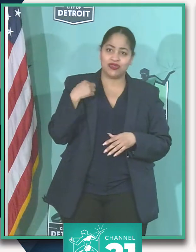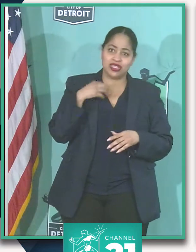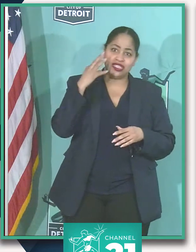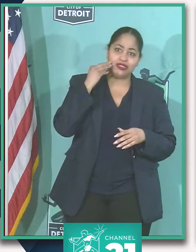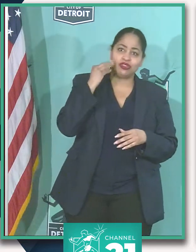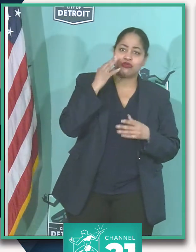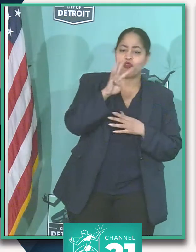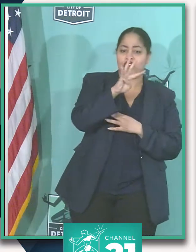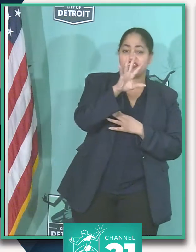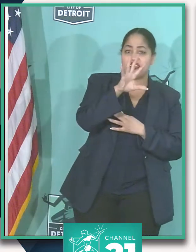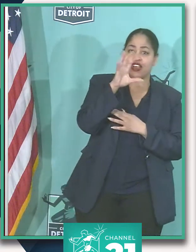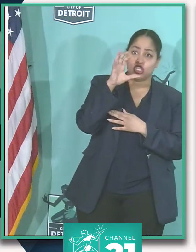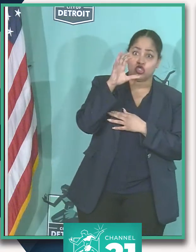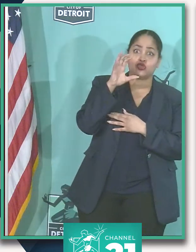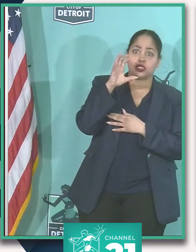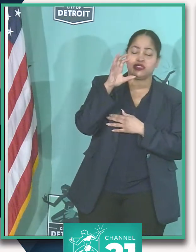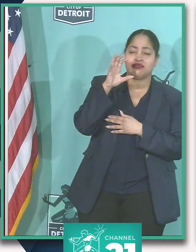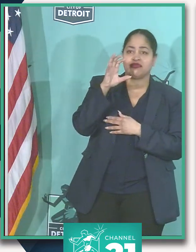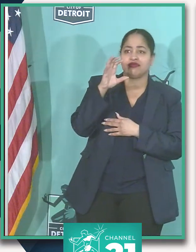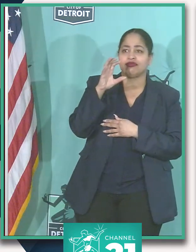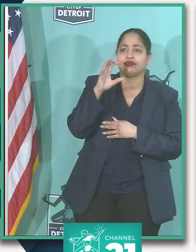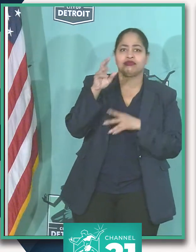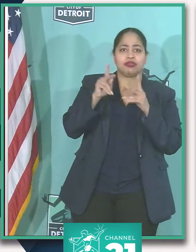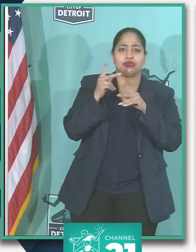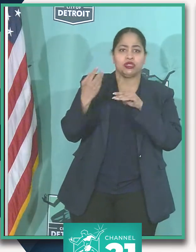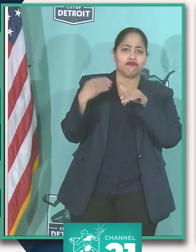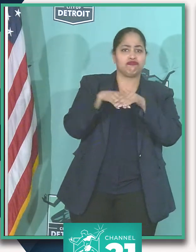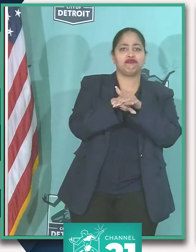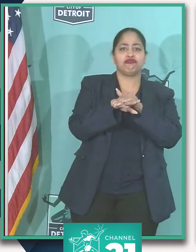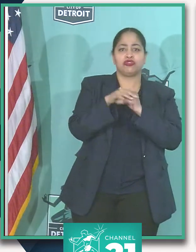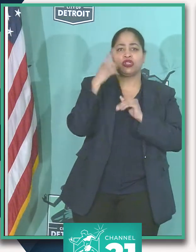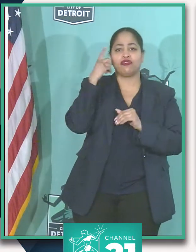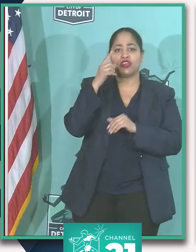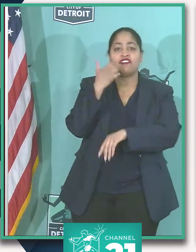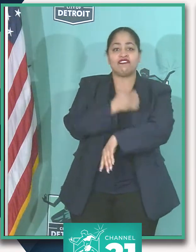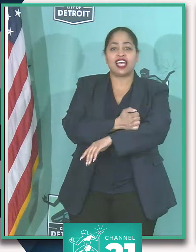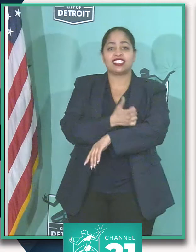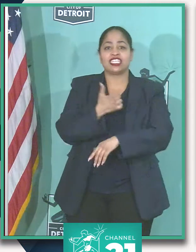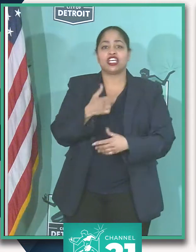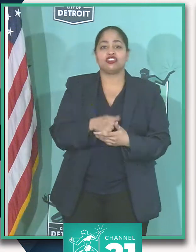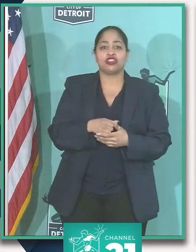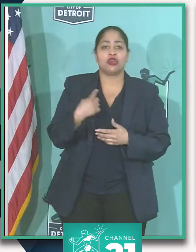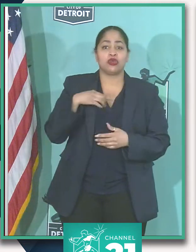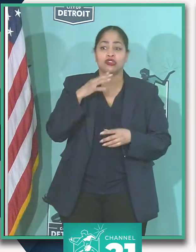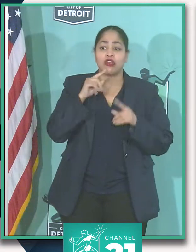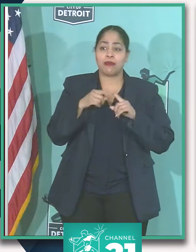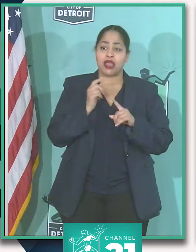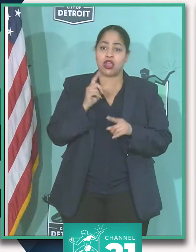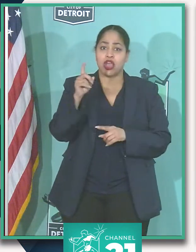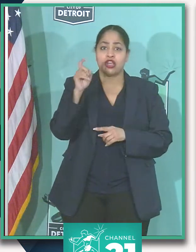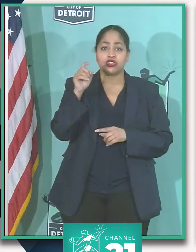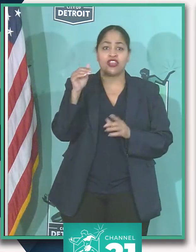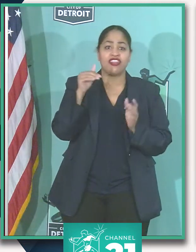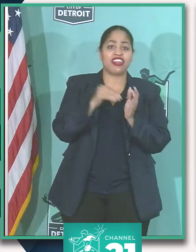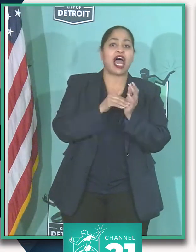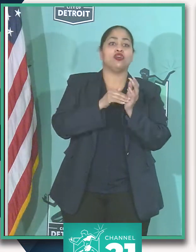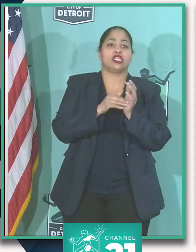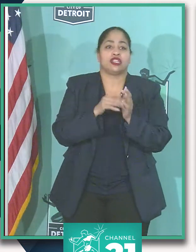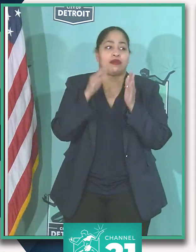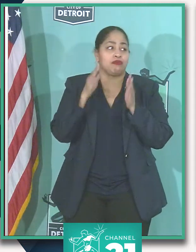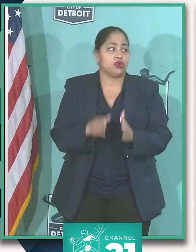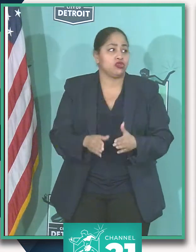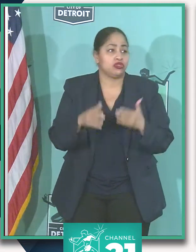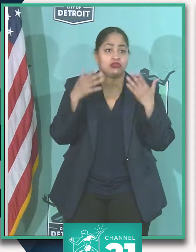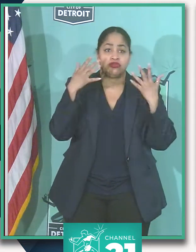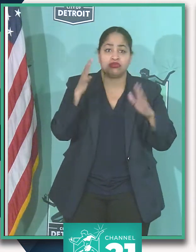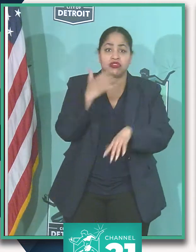about 4,500 people come through to be vaccinated. And as we're talking about our 100,000th person that was